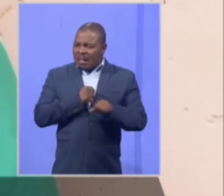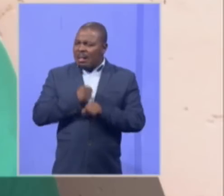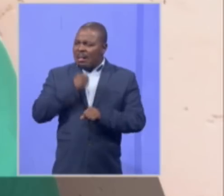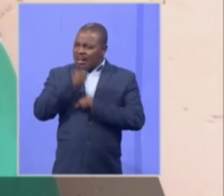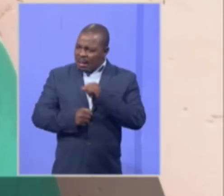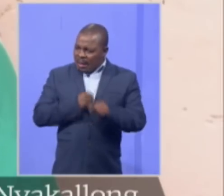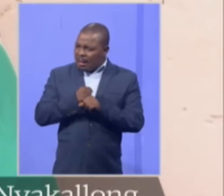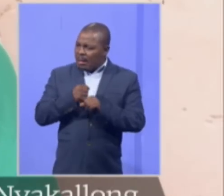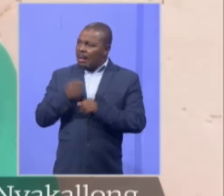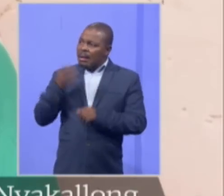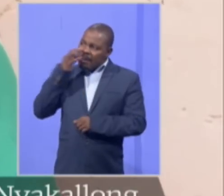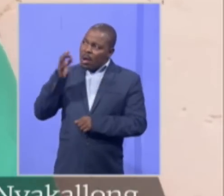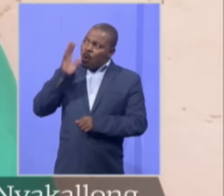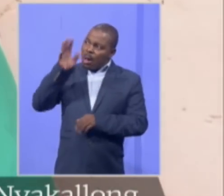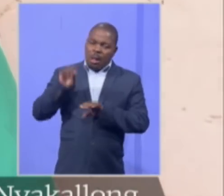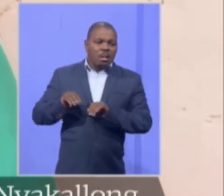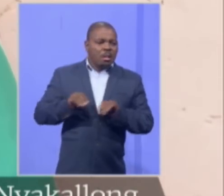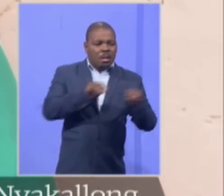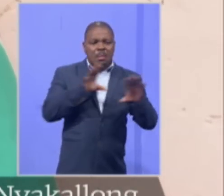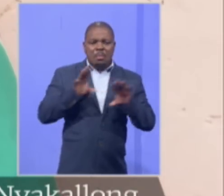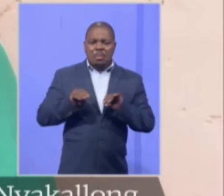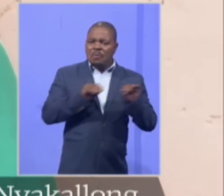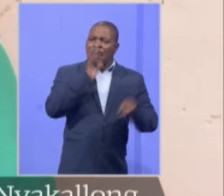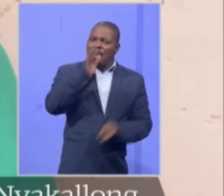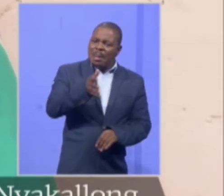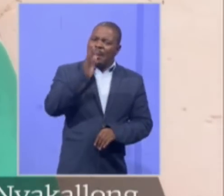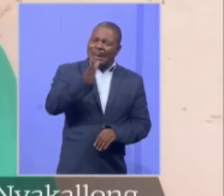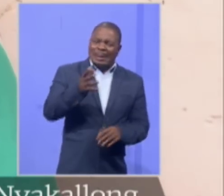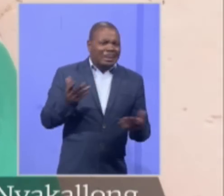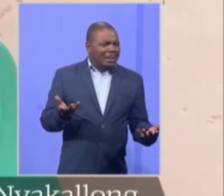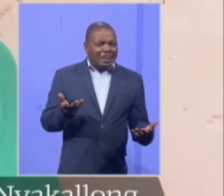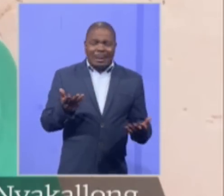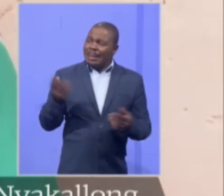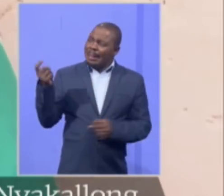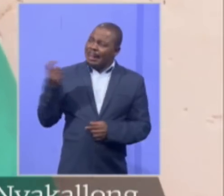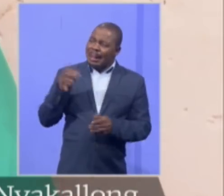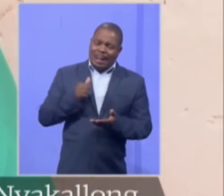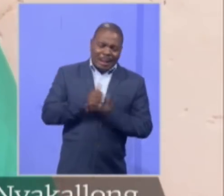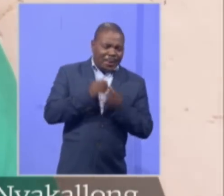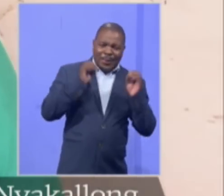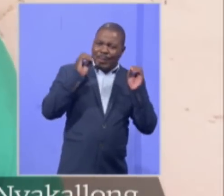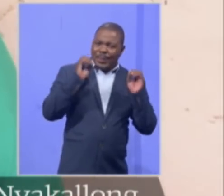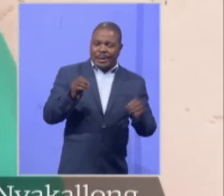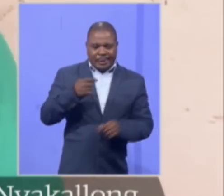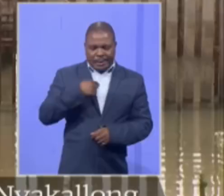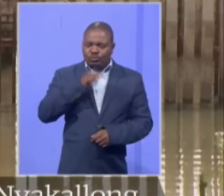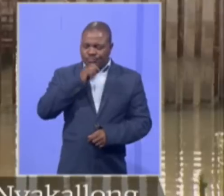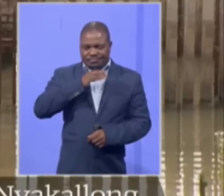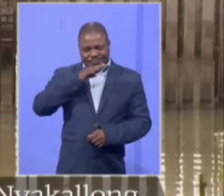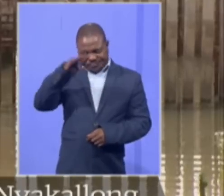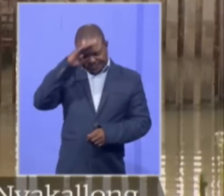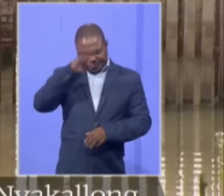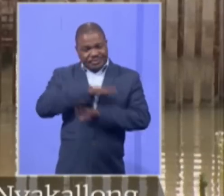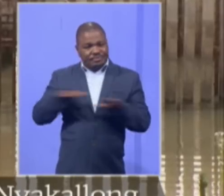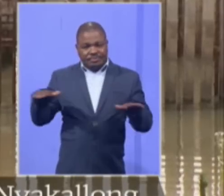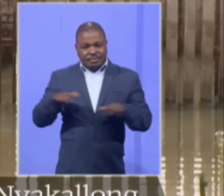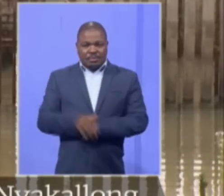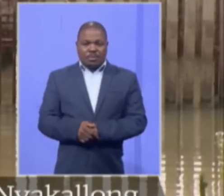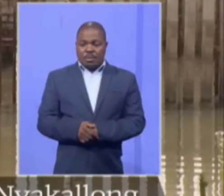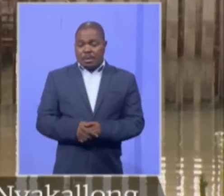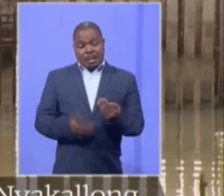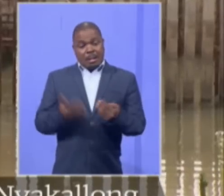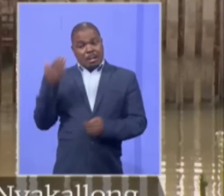bone o ntse re tla le tlosa nenne re tla etsang ga re bone nnex ntho e tsalang ga nna ke gatetse. Pejana batho ba bano ba